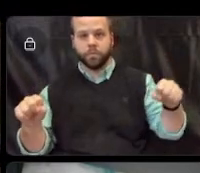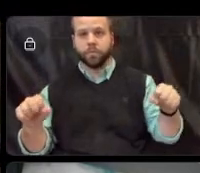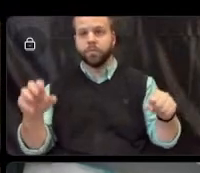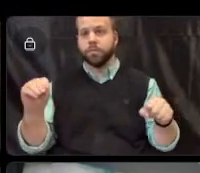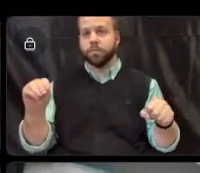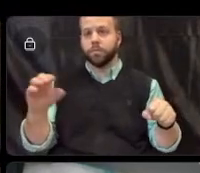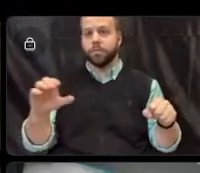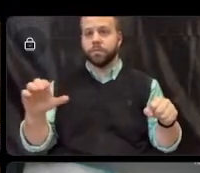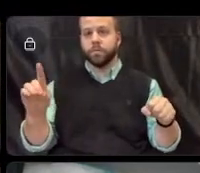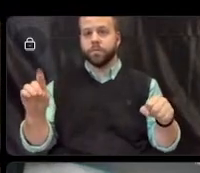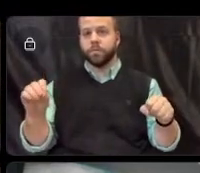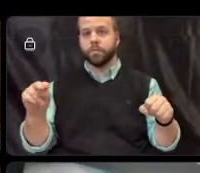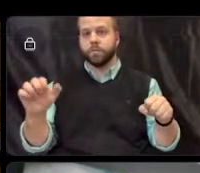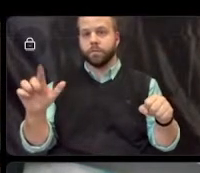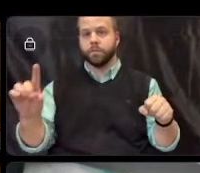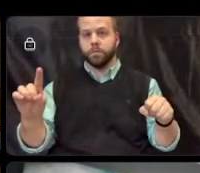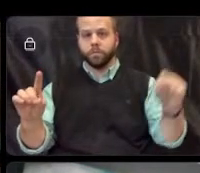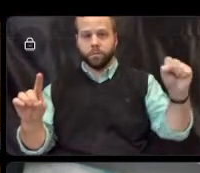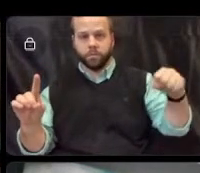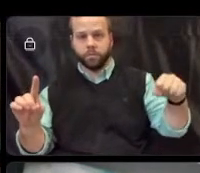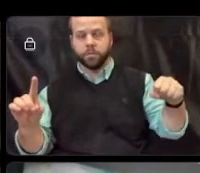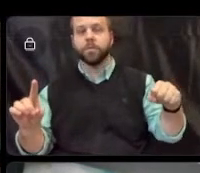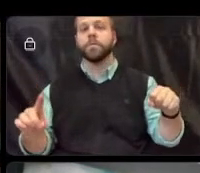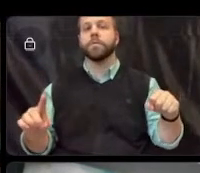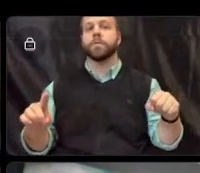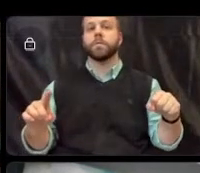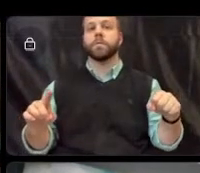McDonald, Yes. Thomas,